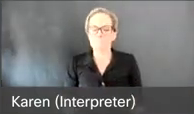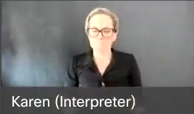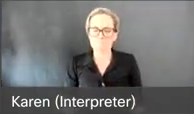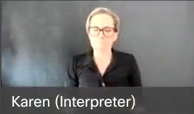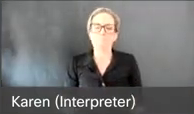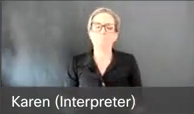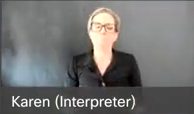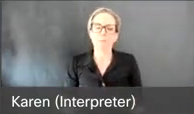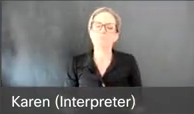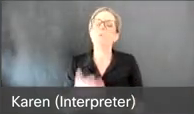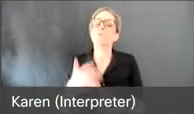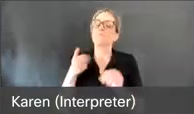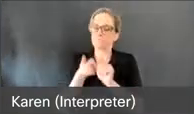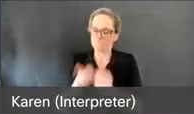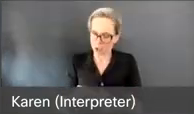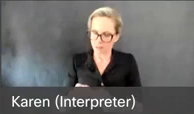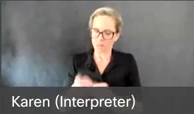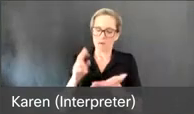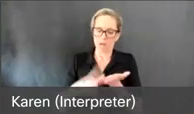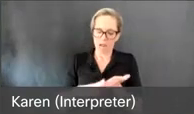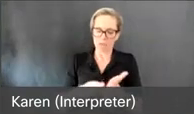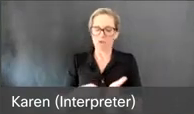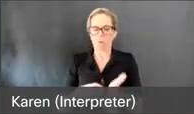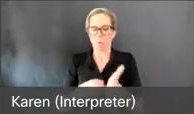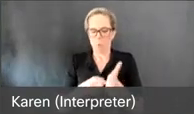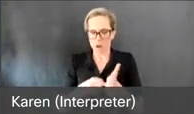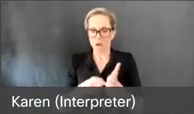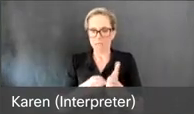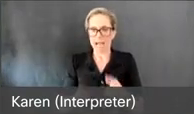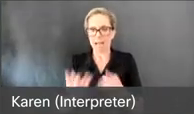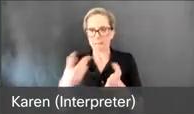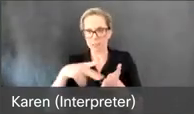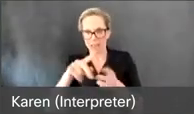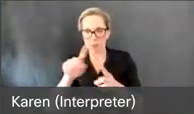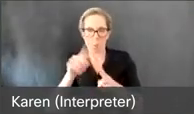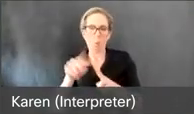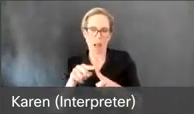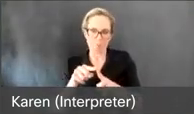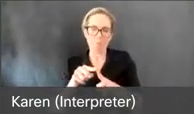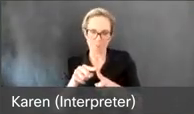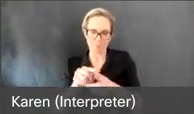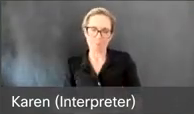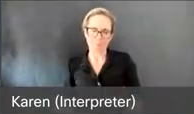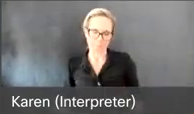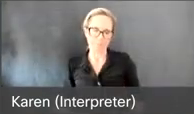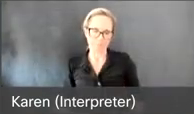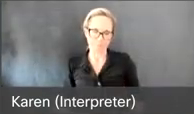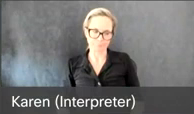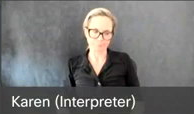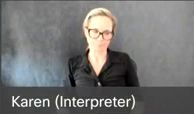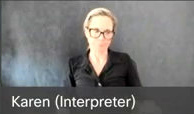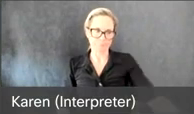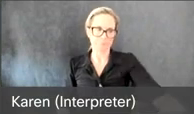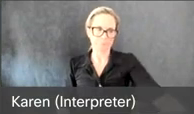want to stick to what the contract requires as far as what the payment schedule is. Don't sign